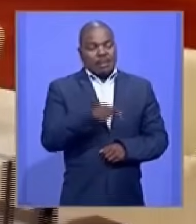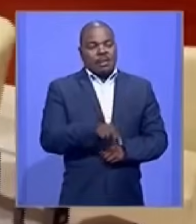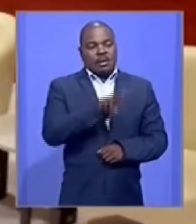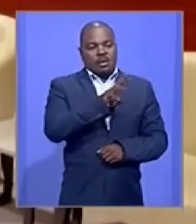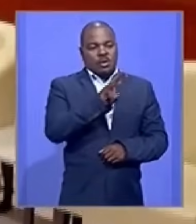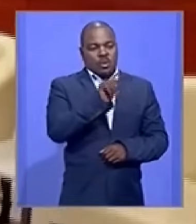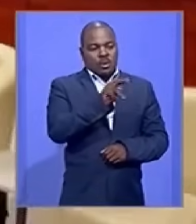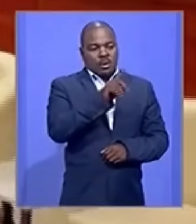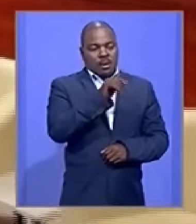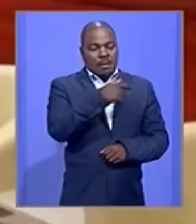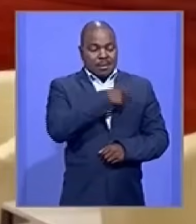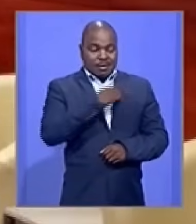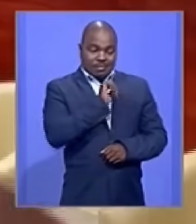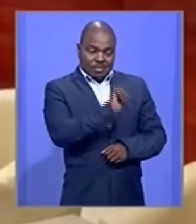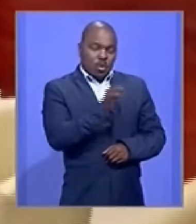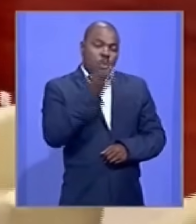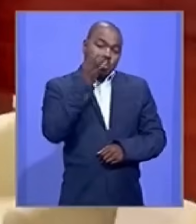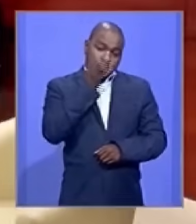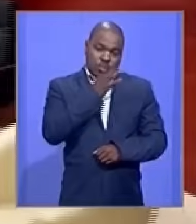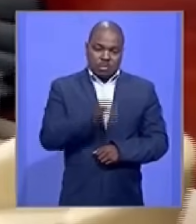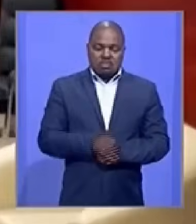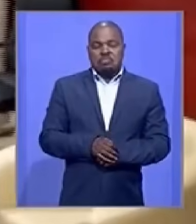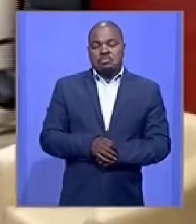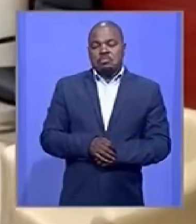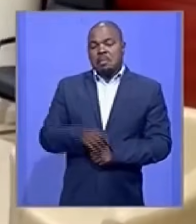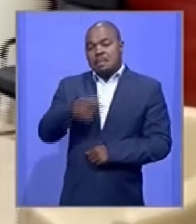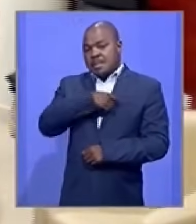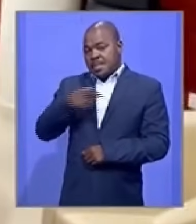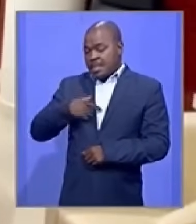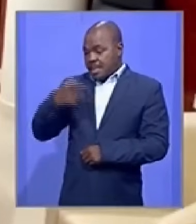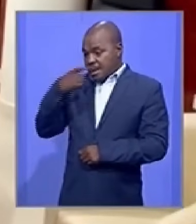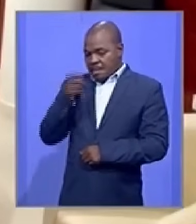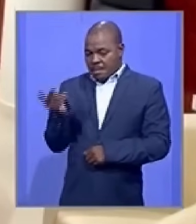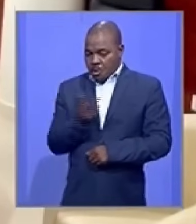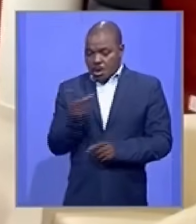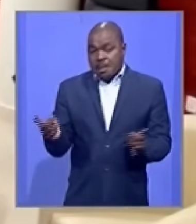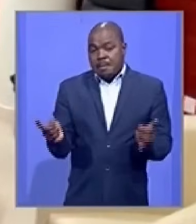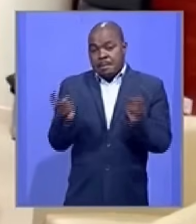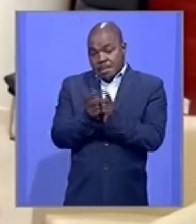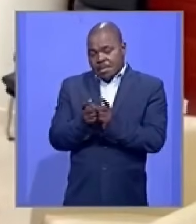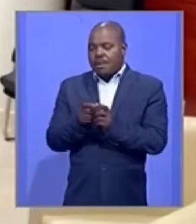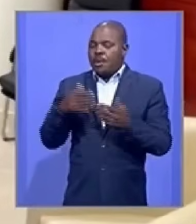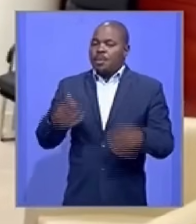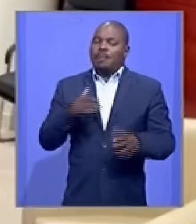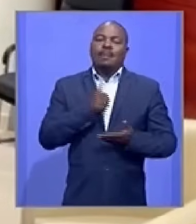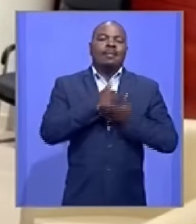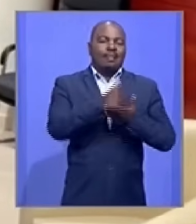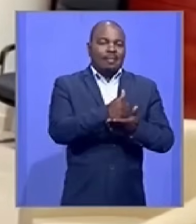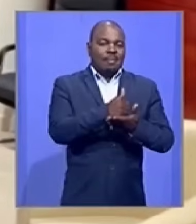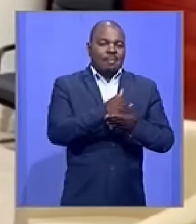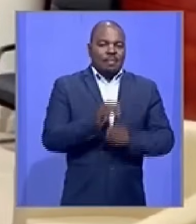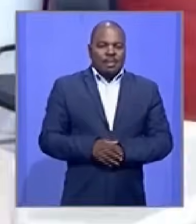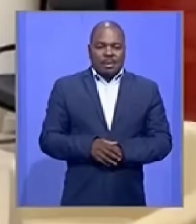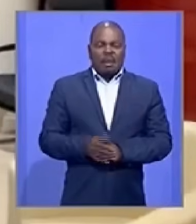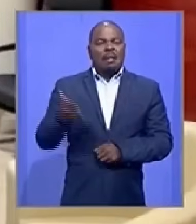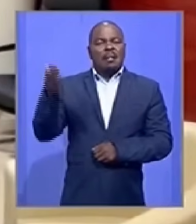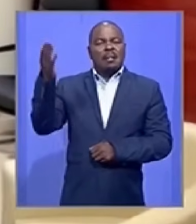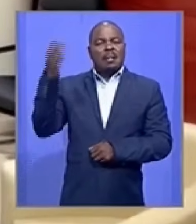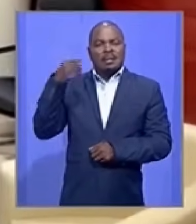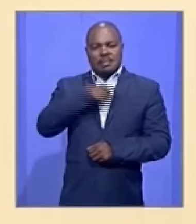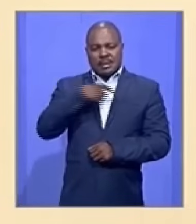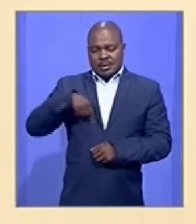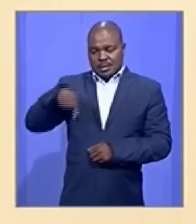Paul Kagame o re ho kopana ha hae le mo presidente Cyril Ramaphosa ho thusitse. Ho sa le jwalo mo presidente wa mehleng wa